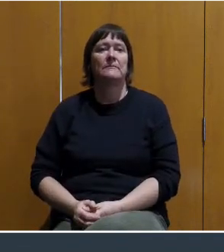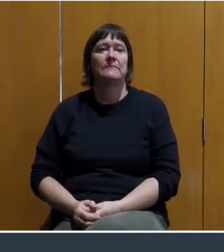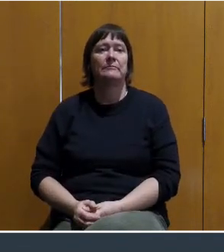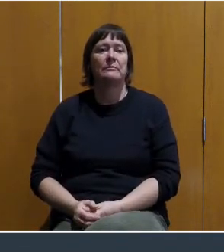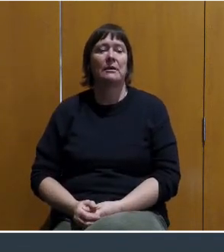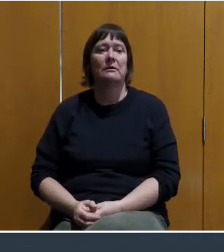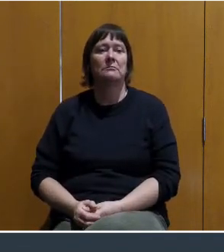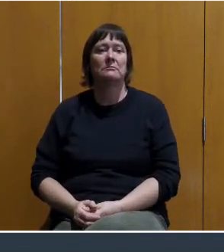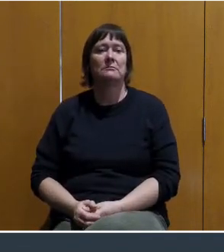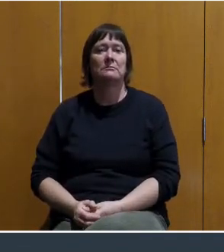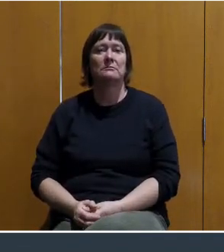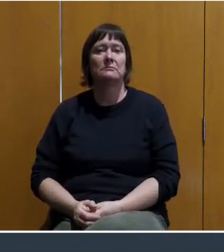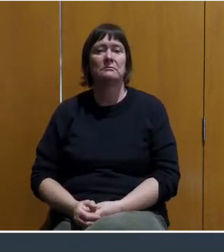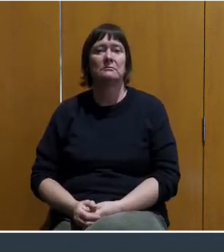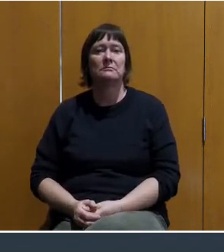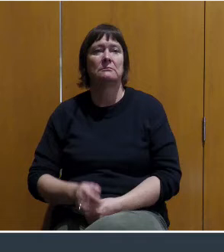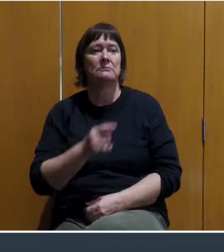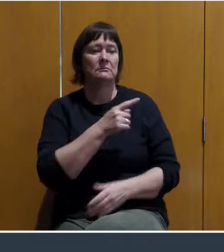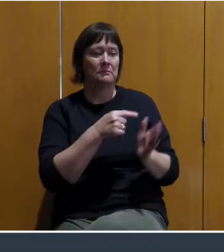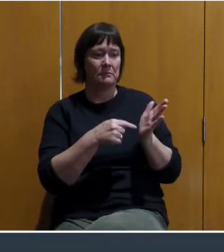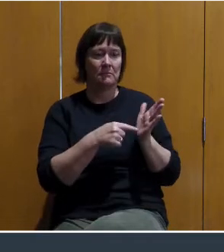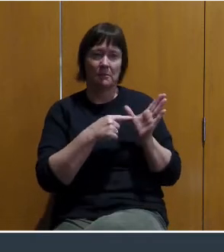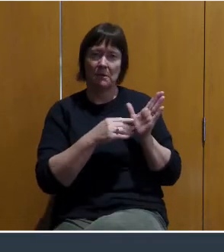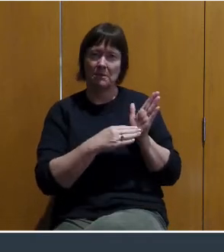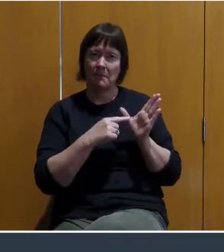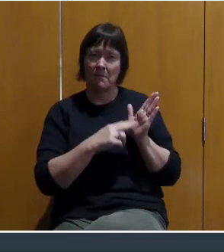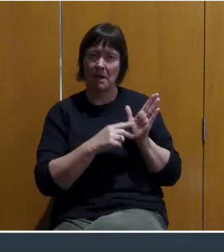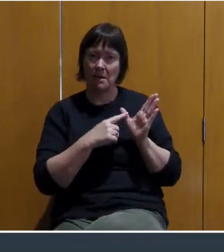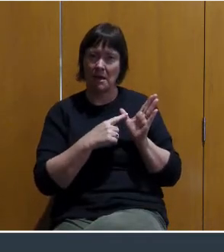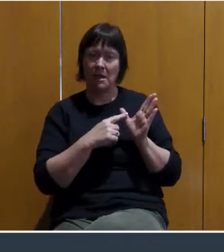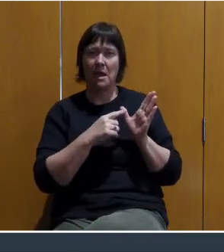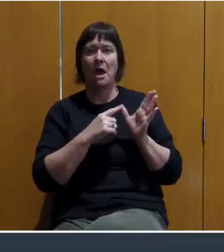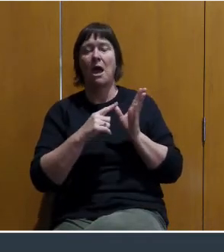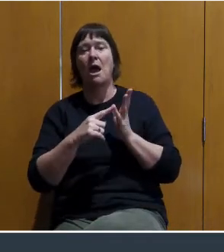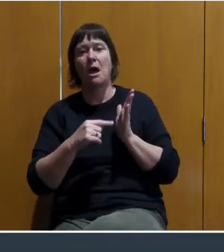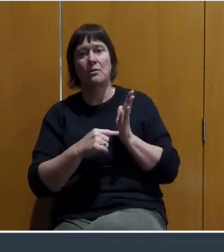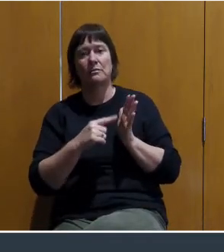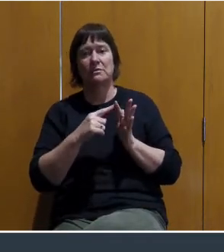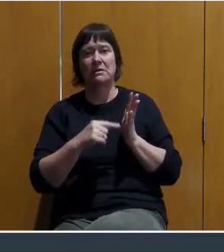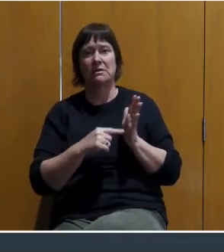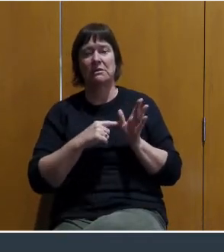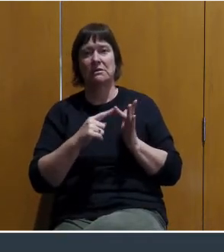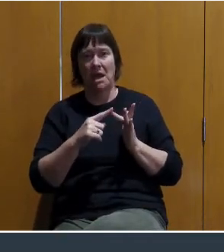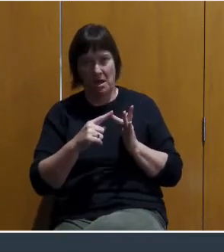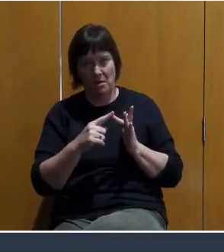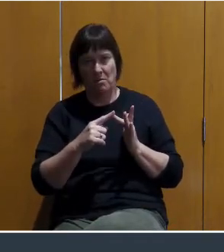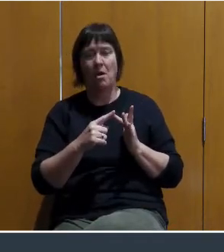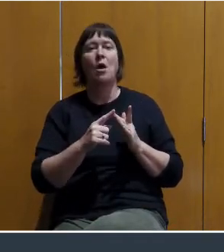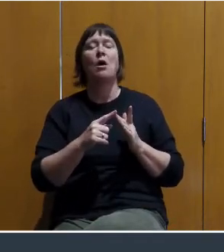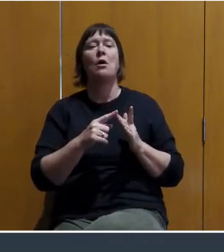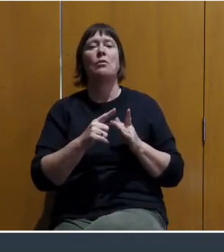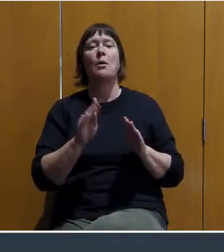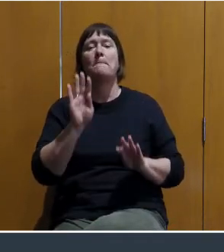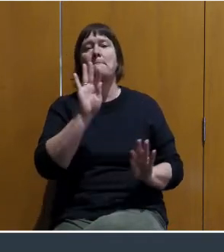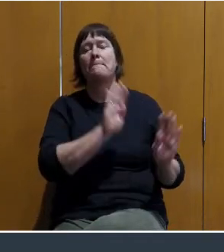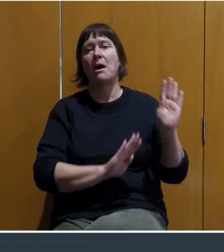So, Te Mana o Te Tau, the Aotearoa New Zealand Biodiversity Strategy, guides the way